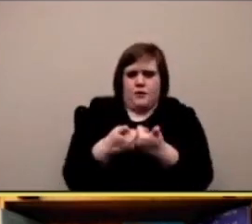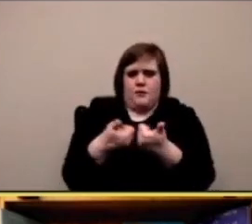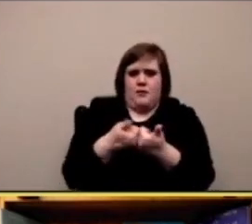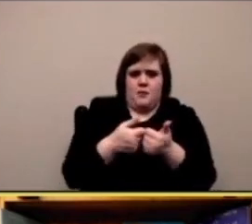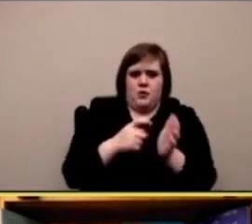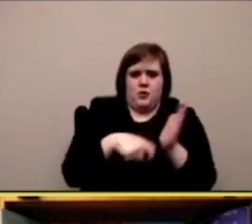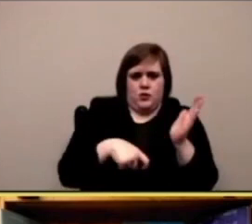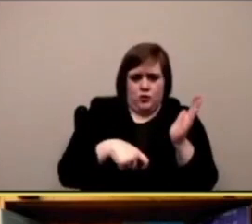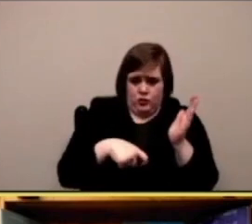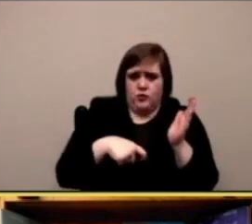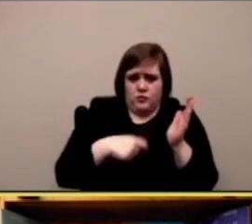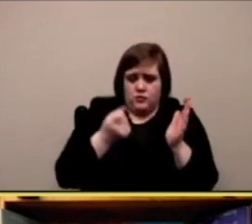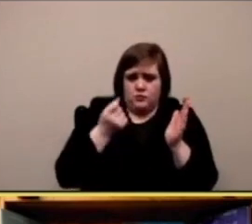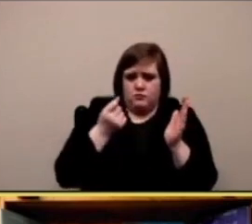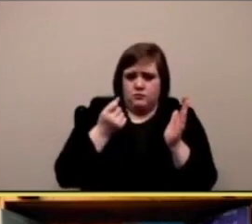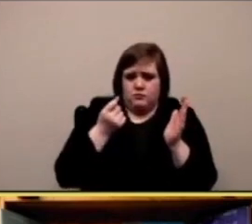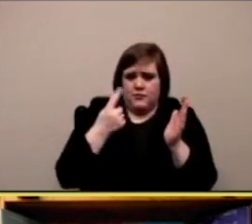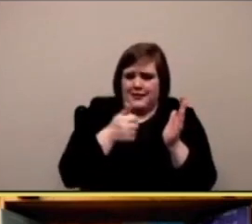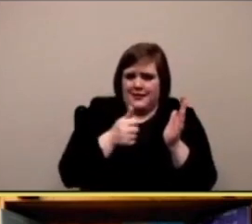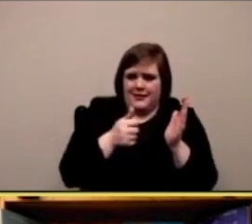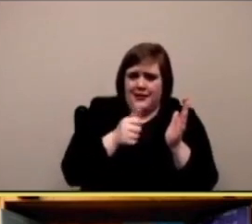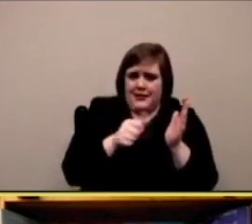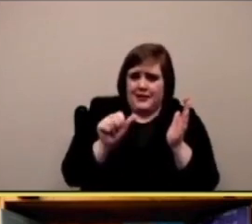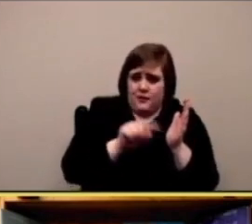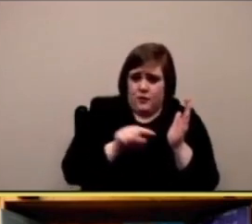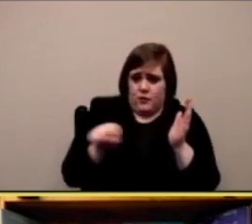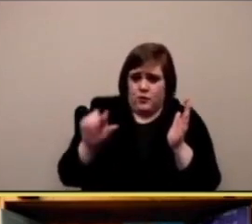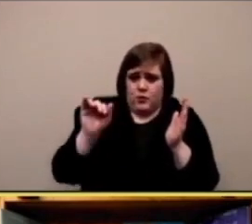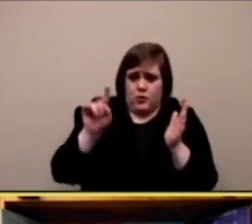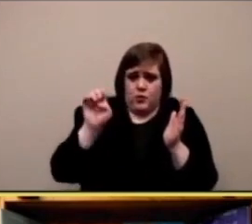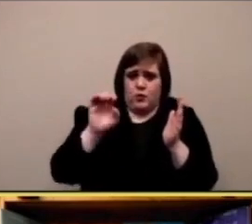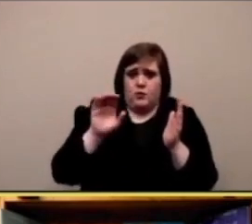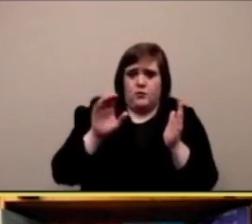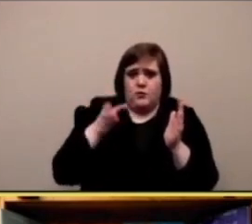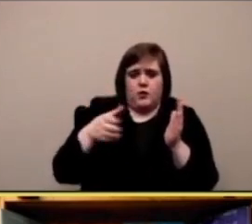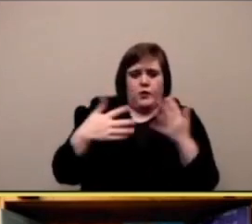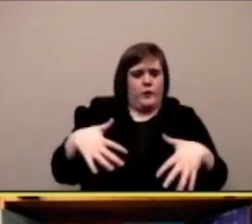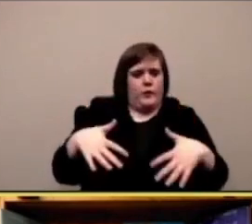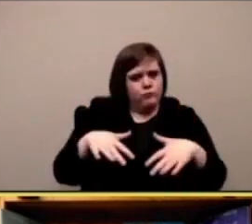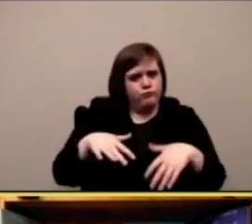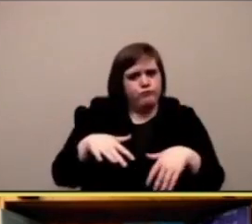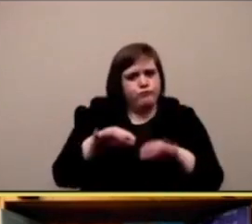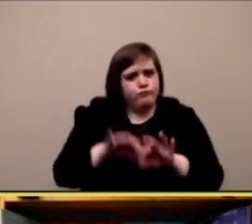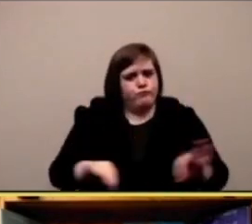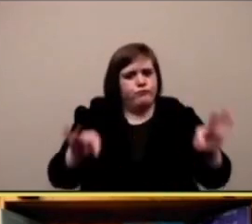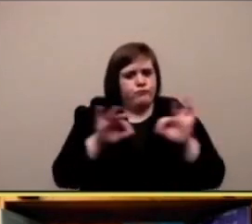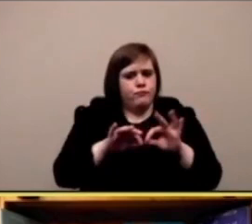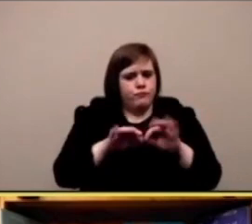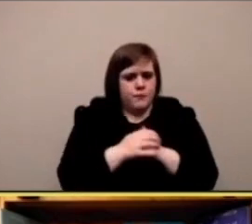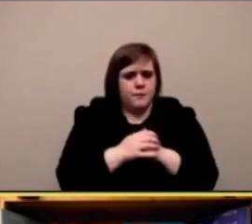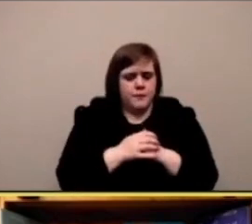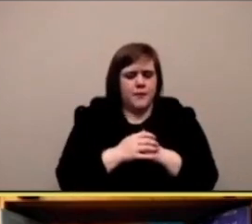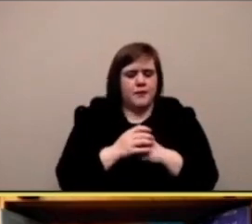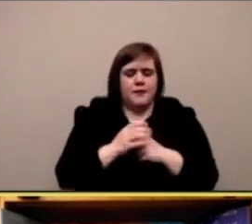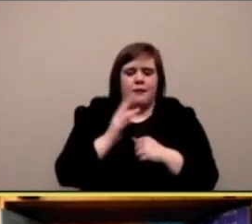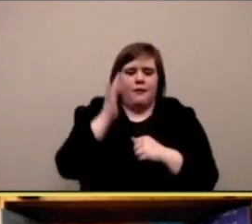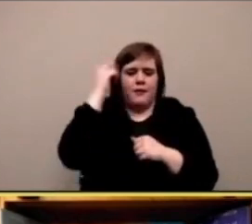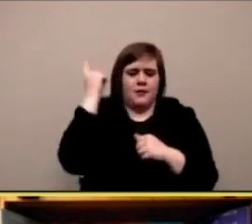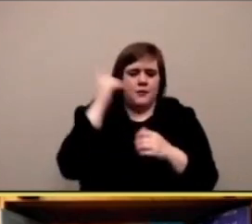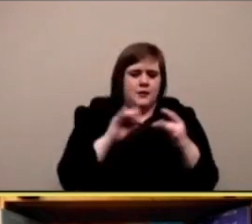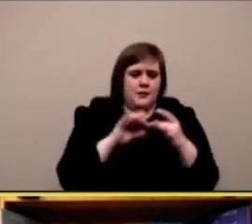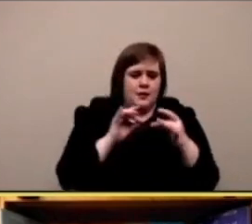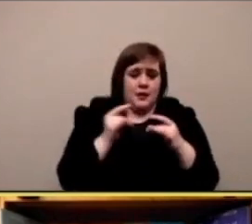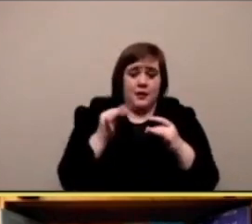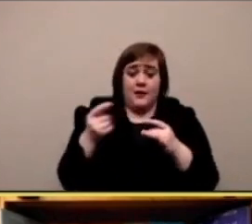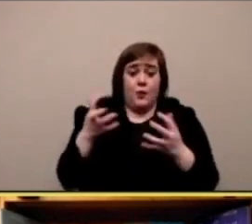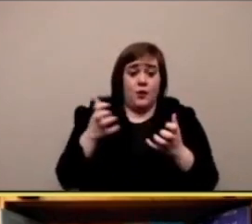Scratch. Was and in the codes on Scratch was very essential. As someone once said, if you want to go